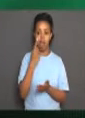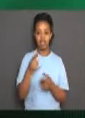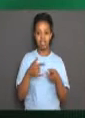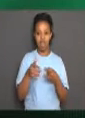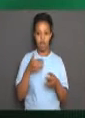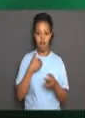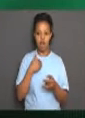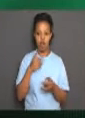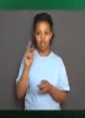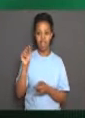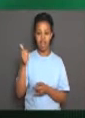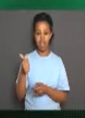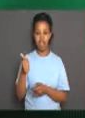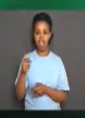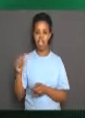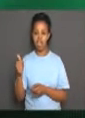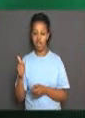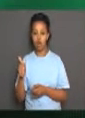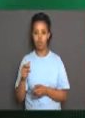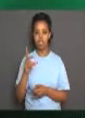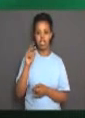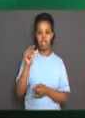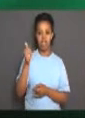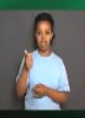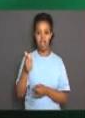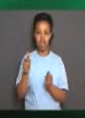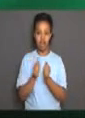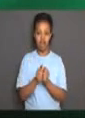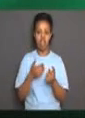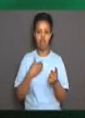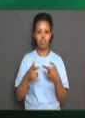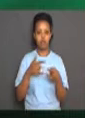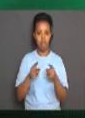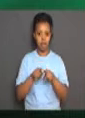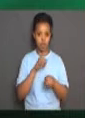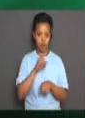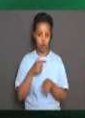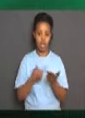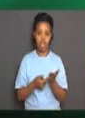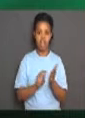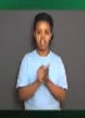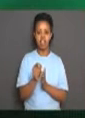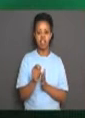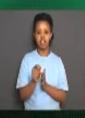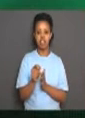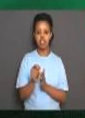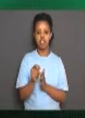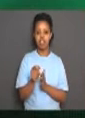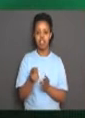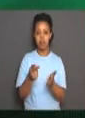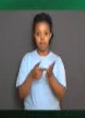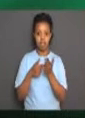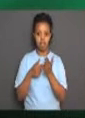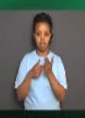DNA with another species. This technique measures the extent to which